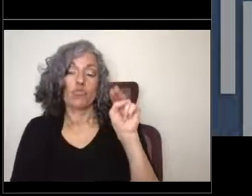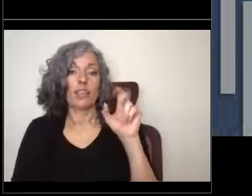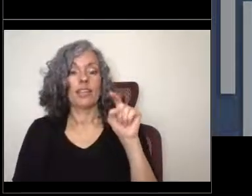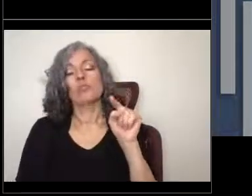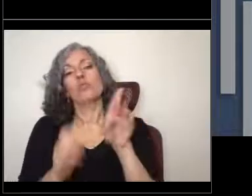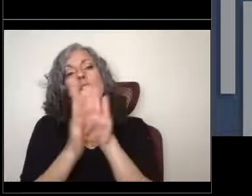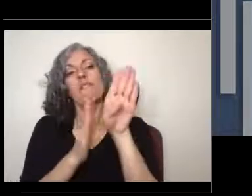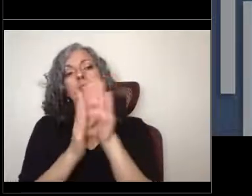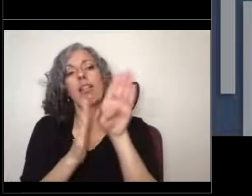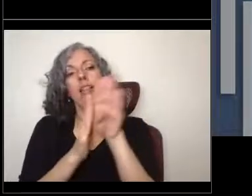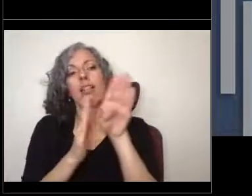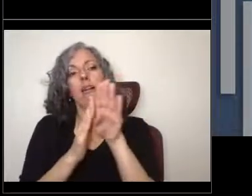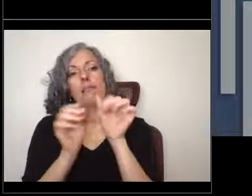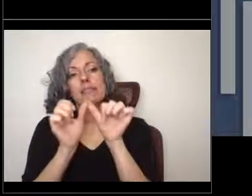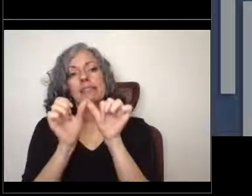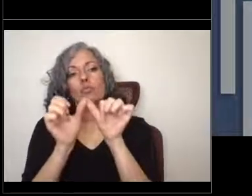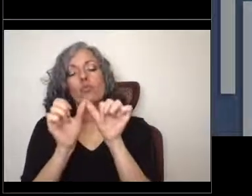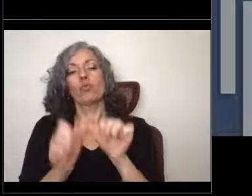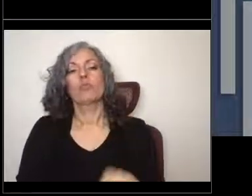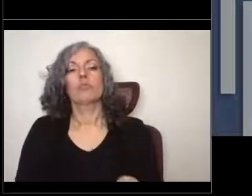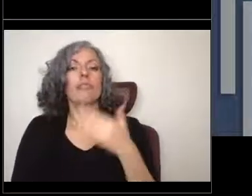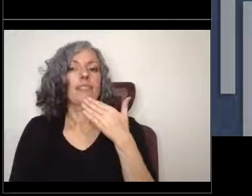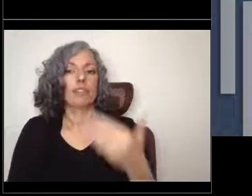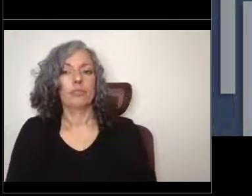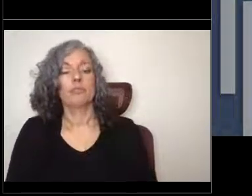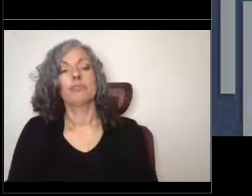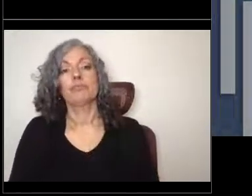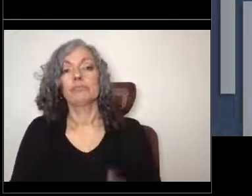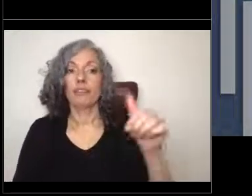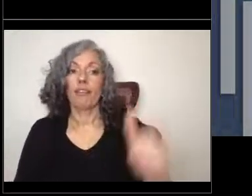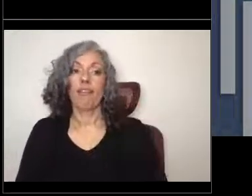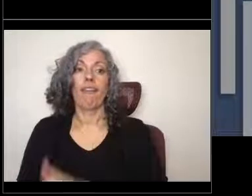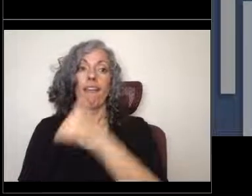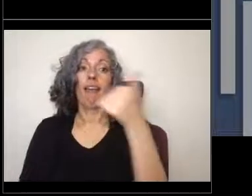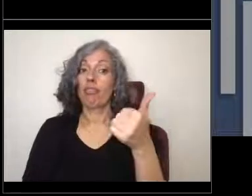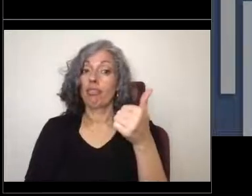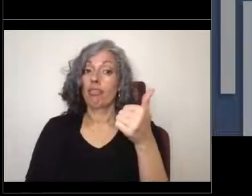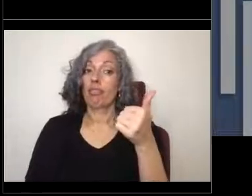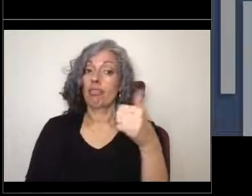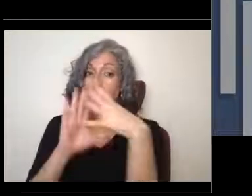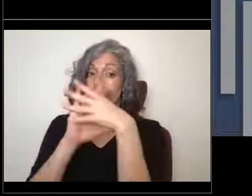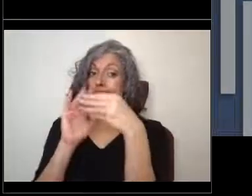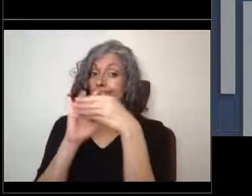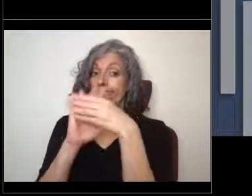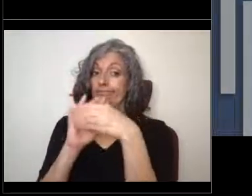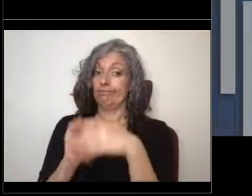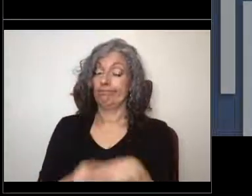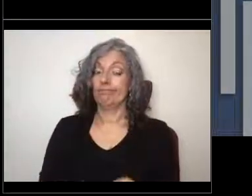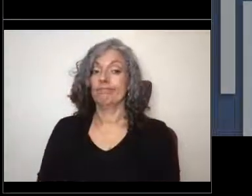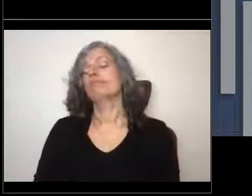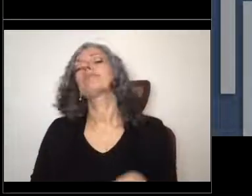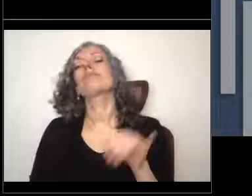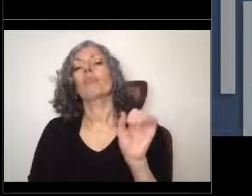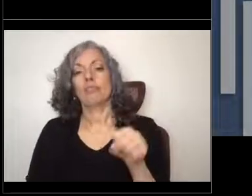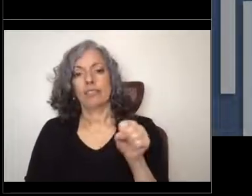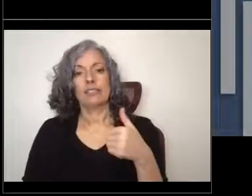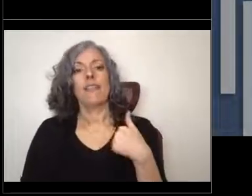Thank you. Thank you. Do we have any other public comment? Yes, we do have virtual attendees looking to make comment at this